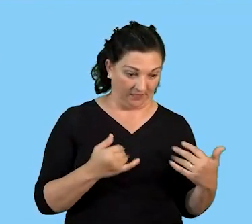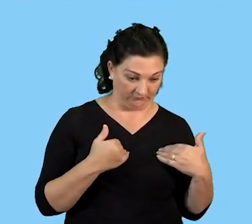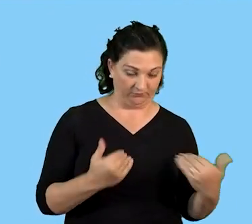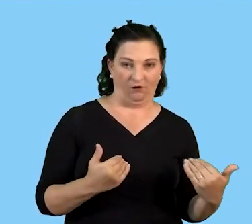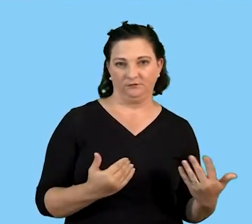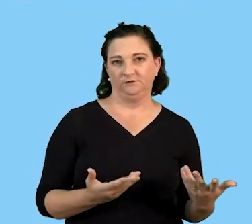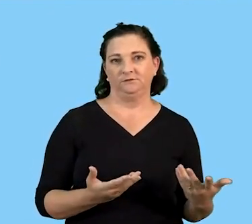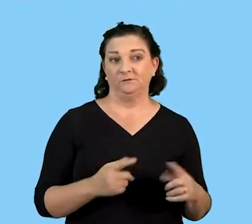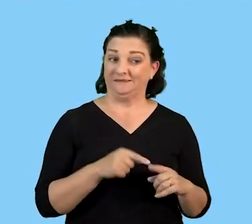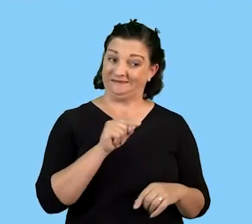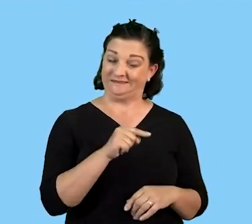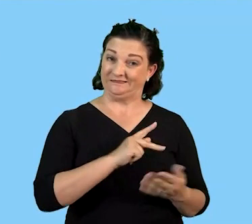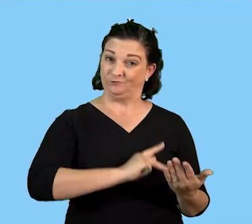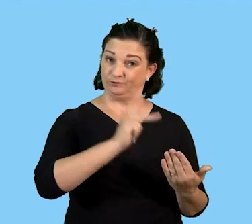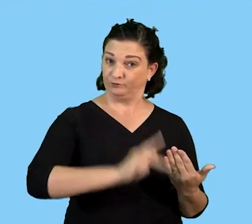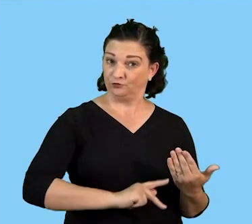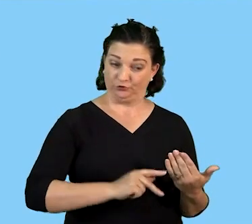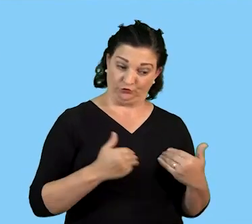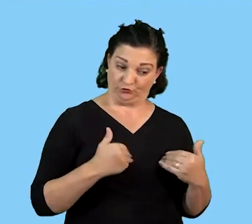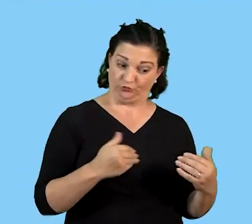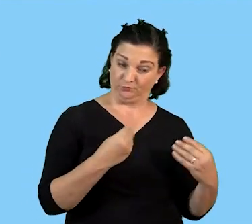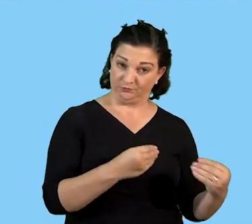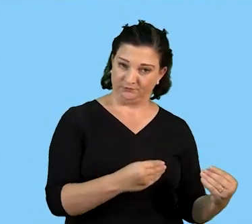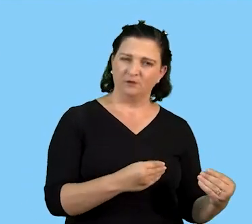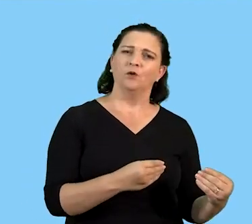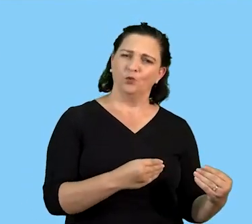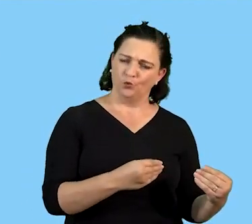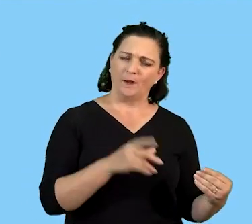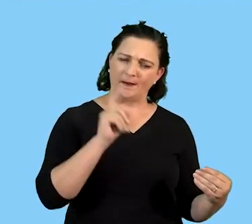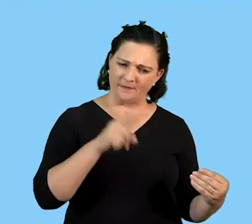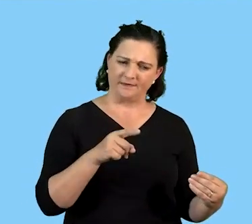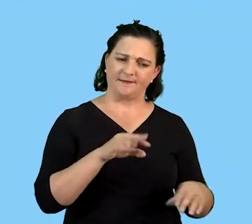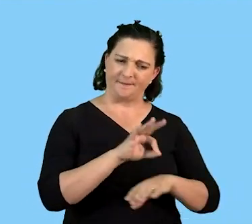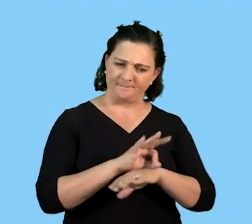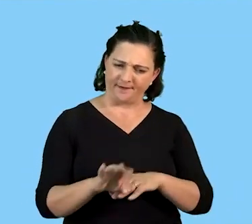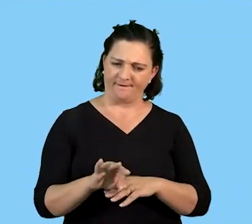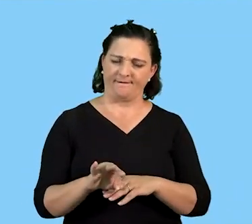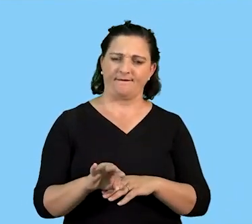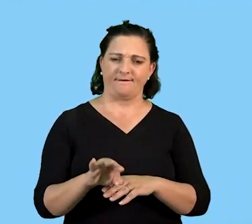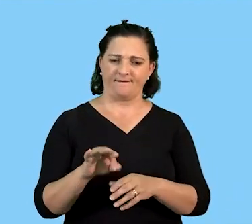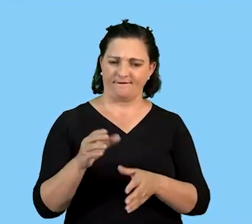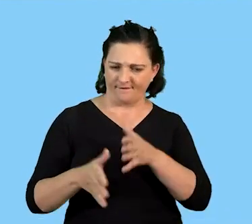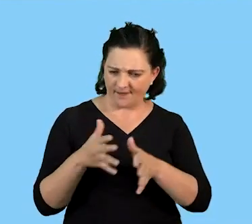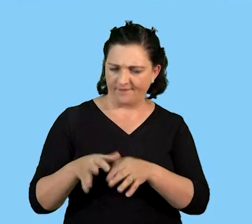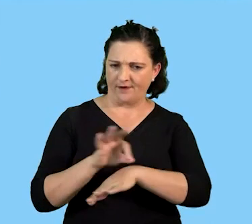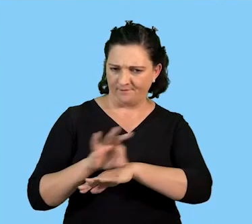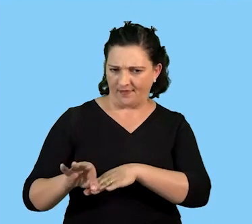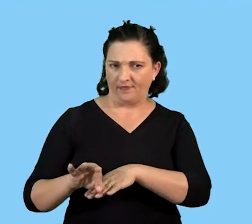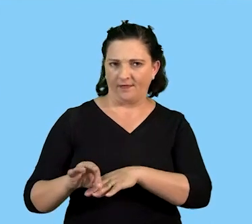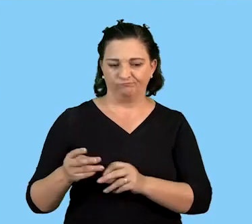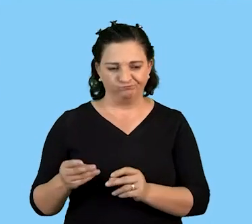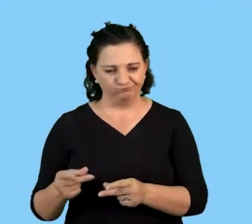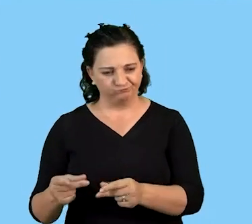And for that project, which is starting up a business, we need to plan it carefully in order for us to be able to execute